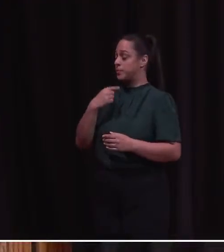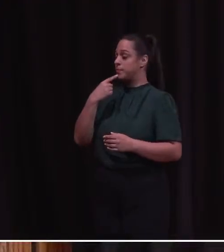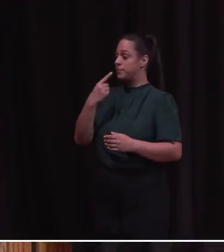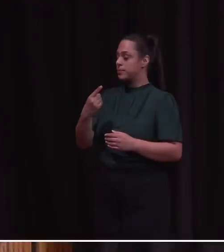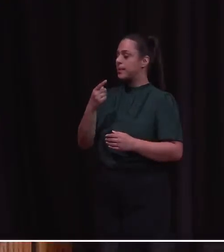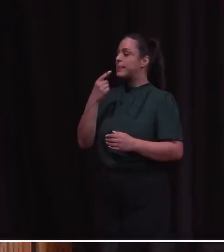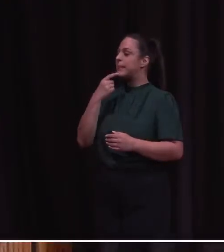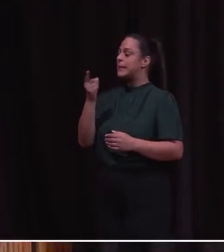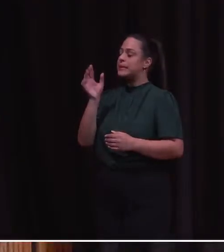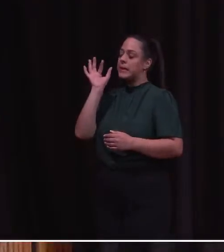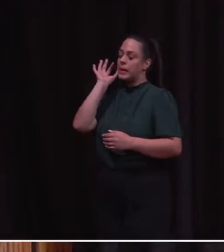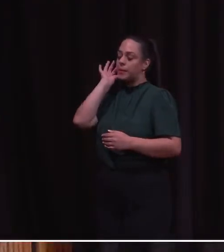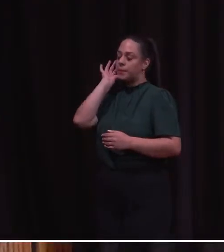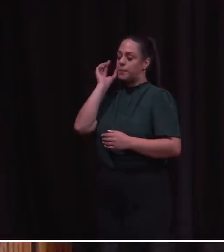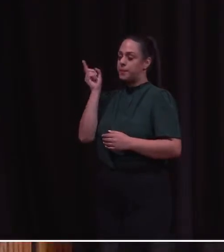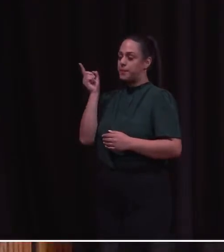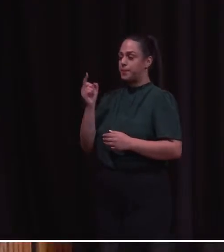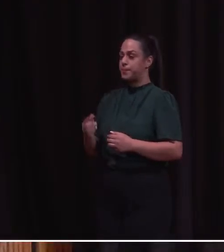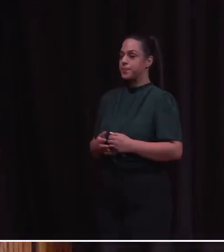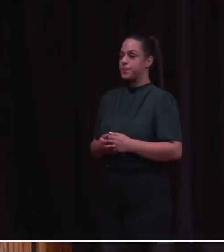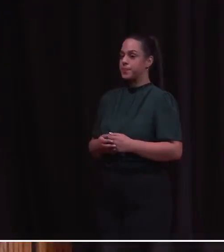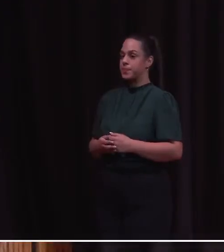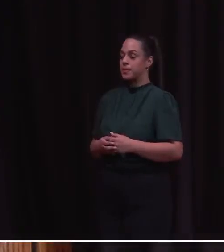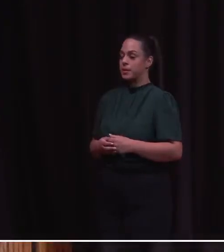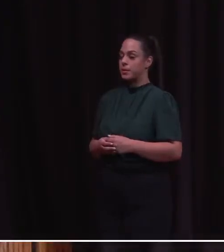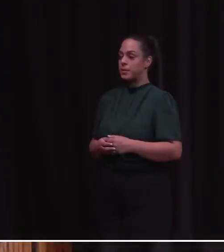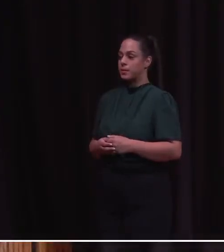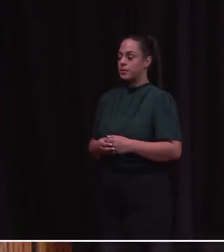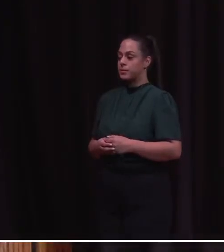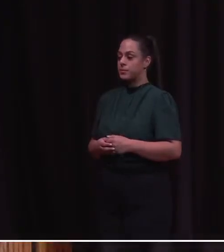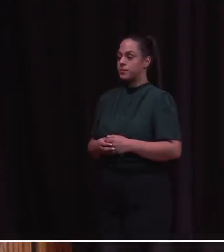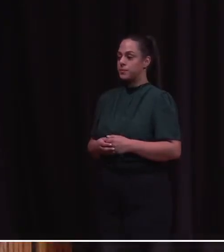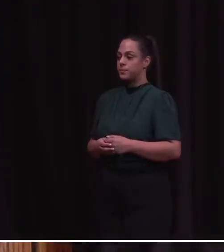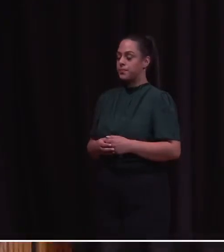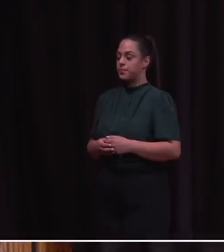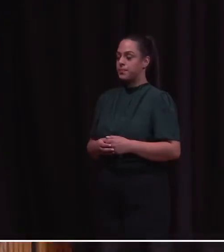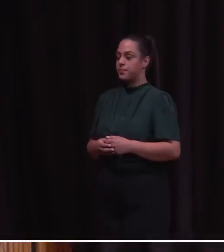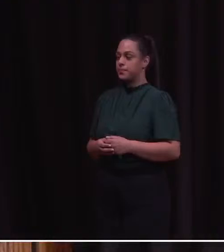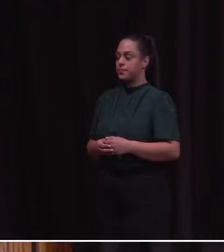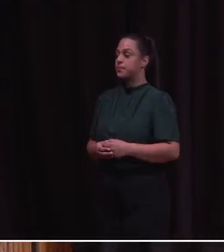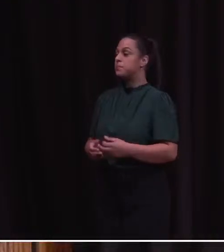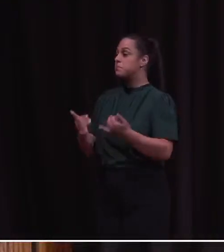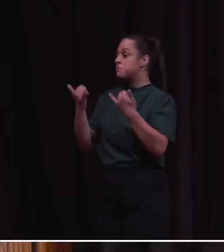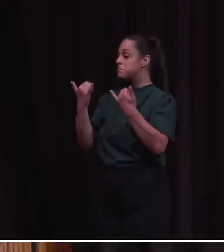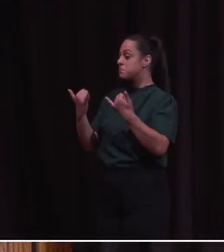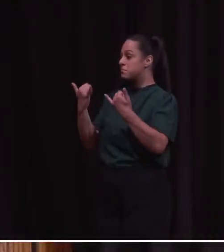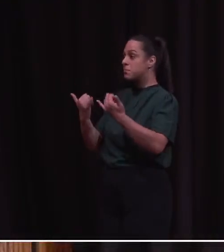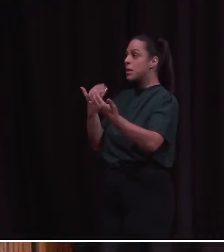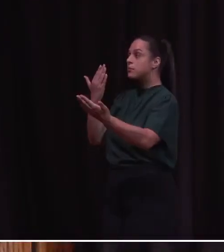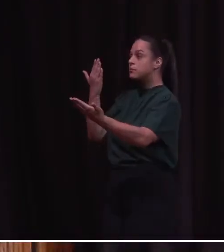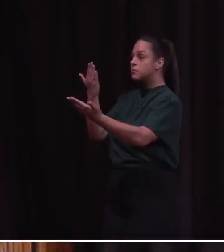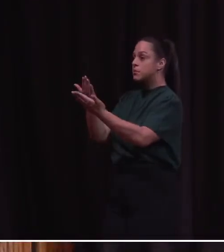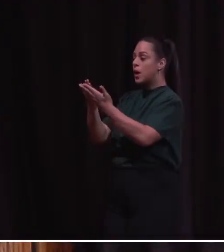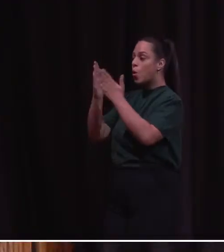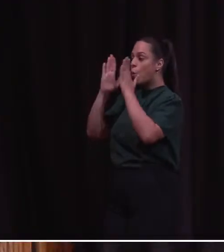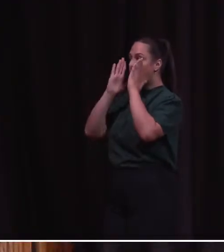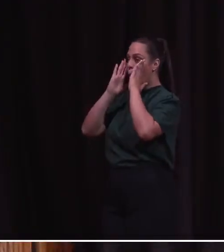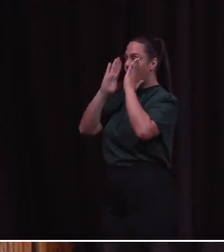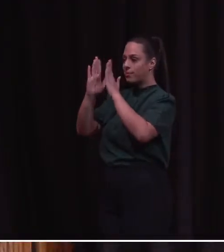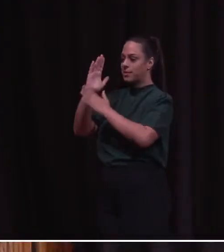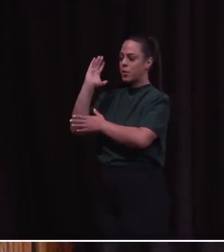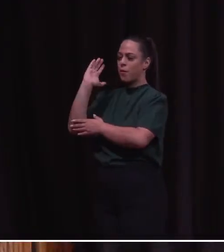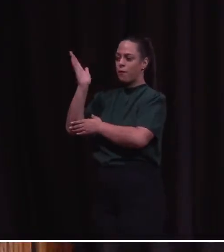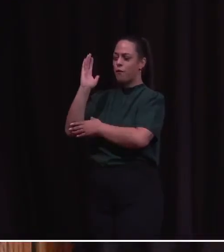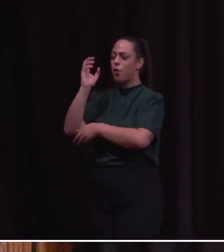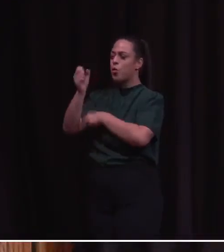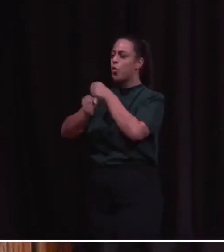Nakate first came into public attention at the World Economic Forum in Davos, Switzerland, in 2020,